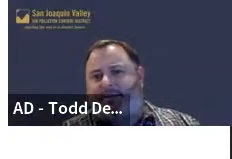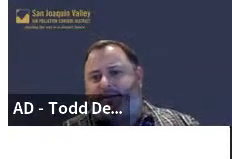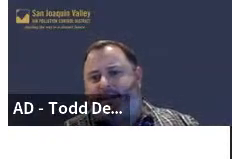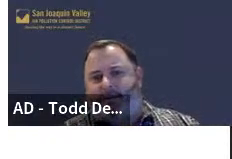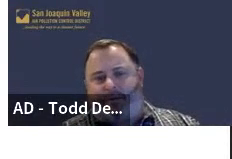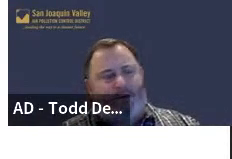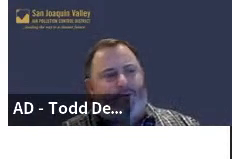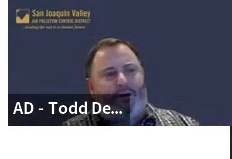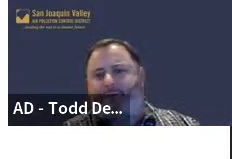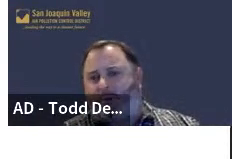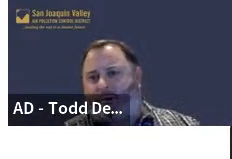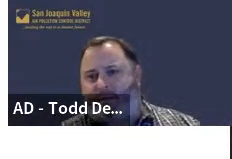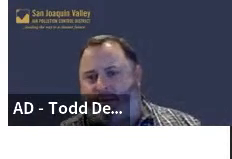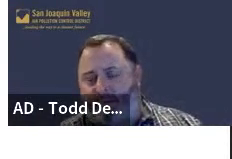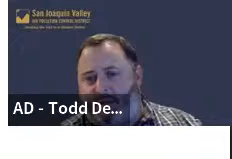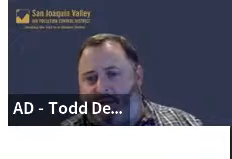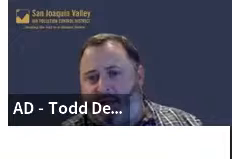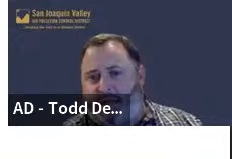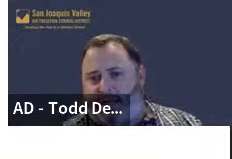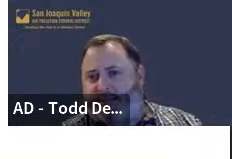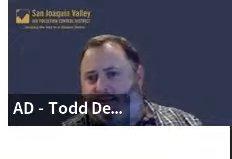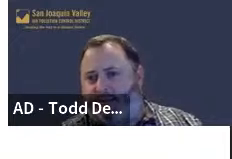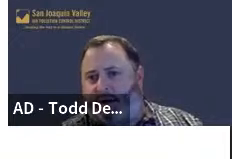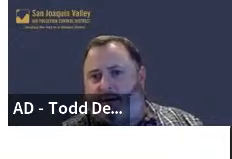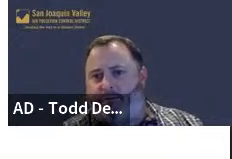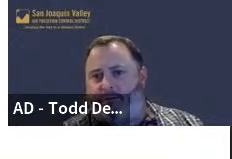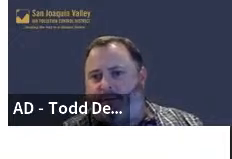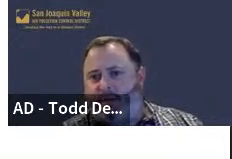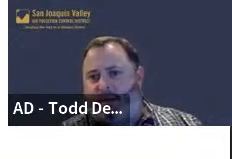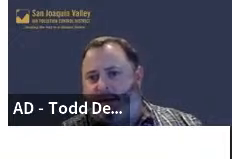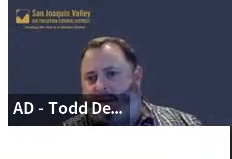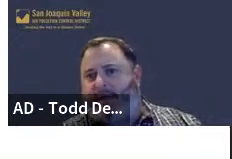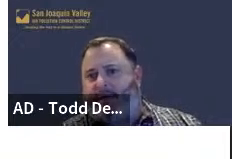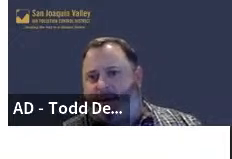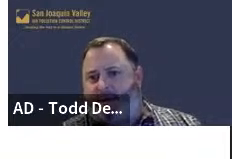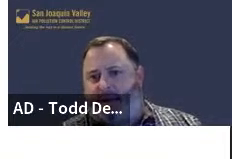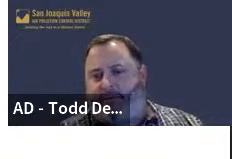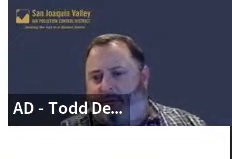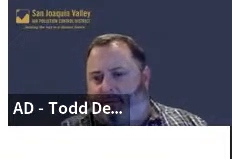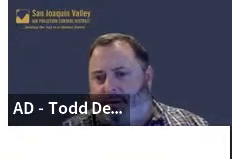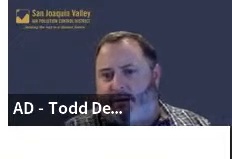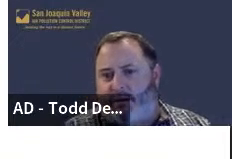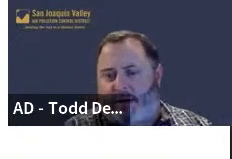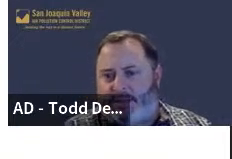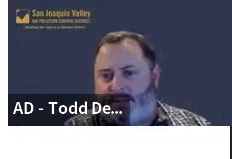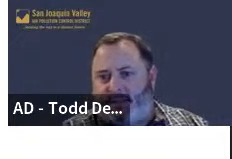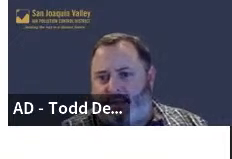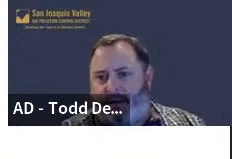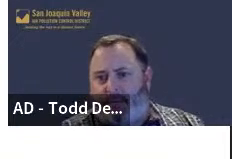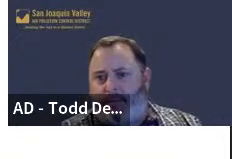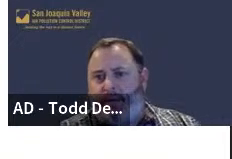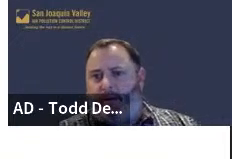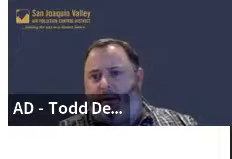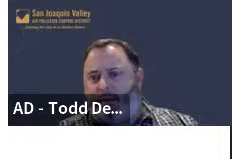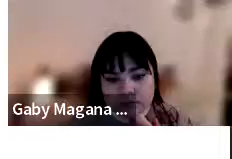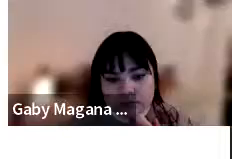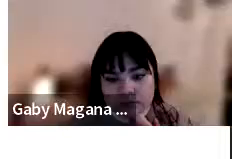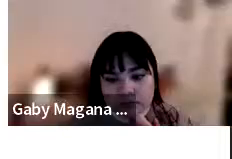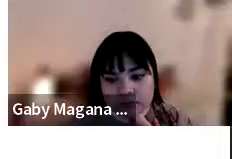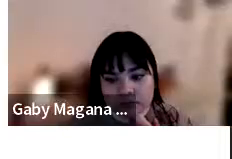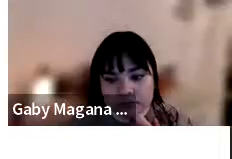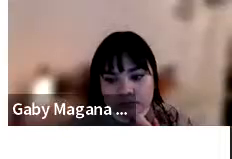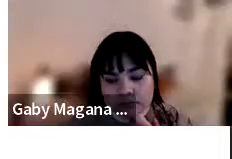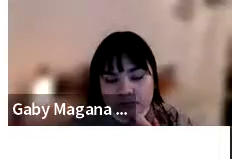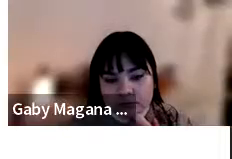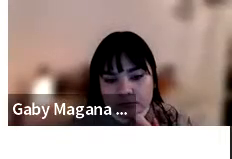there is, a rough correlation between the ages of the homes and likelihood to have a wood burning device.